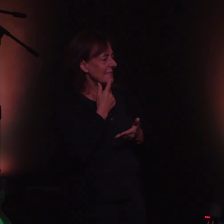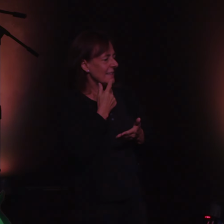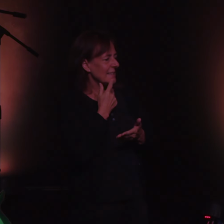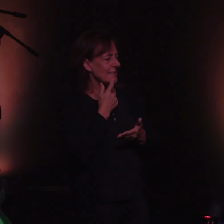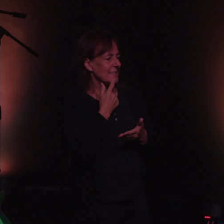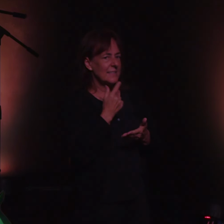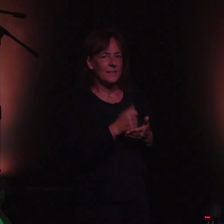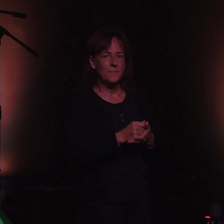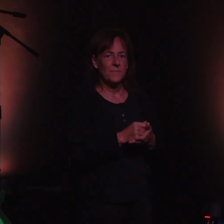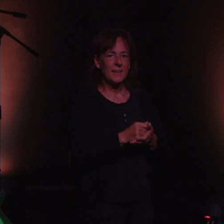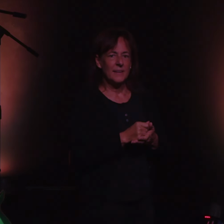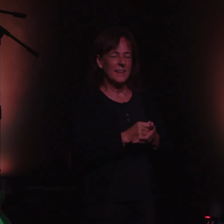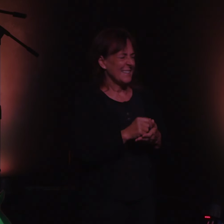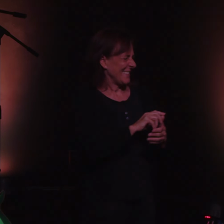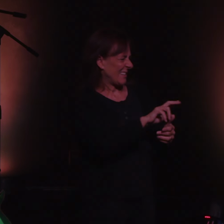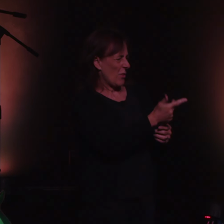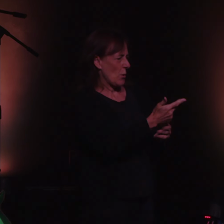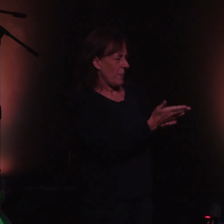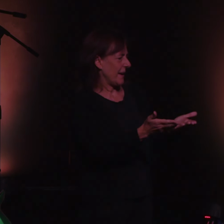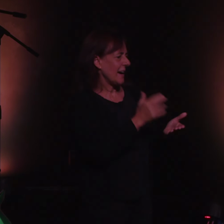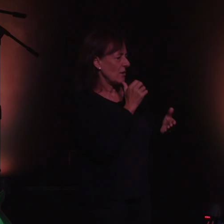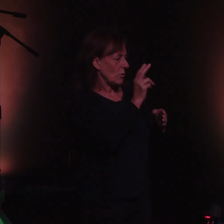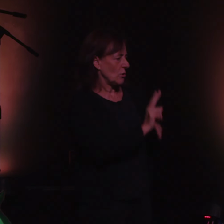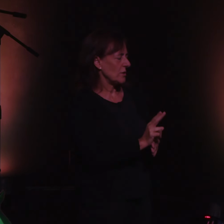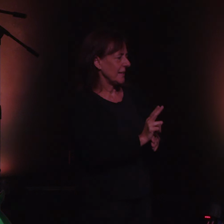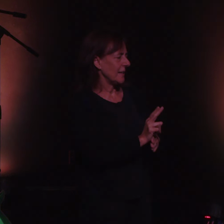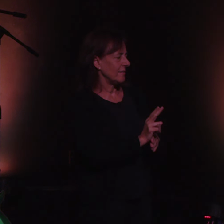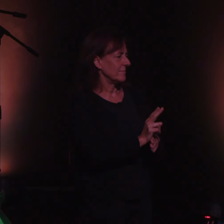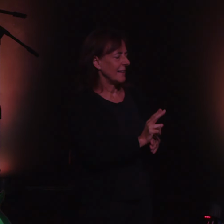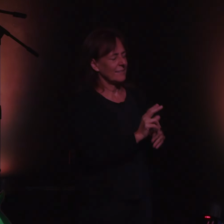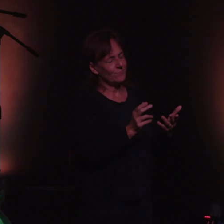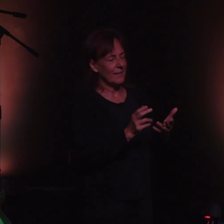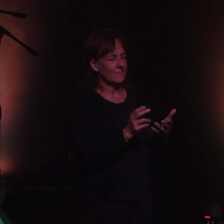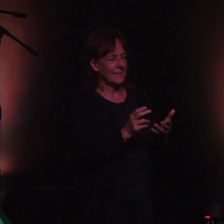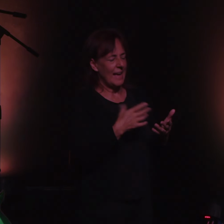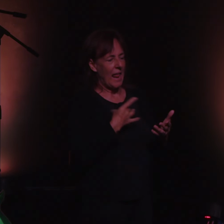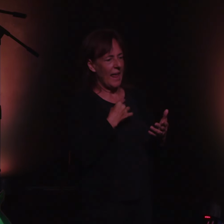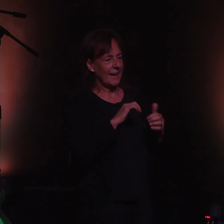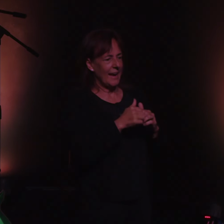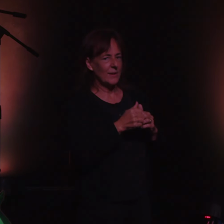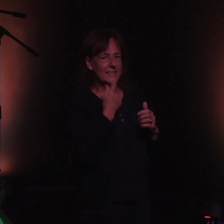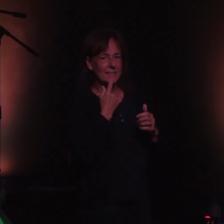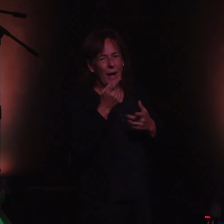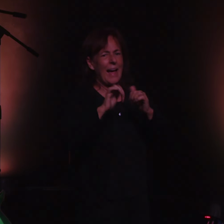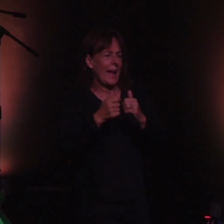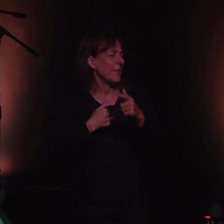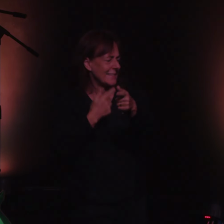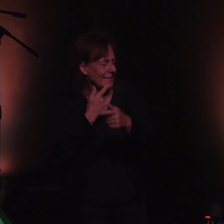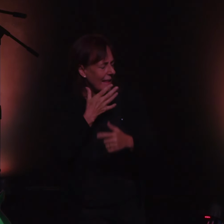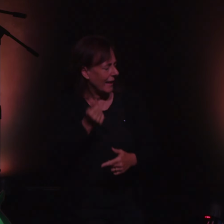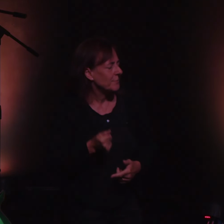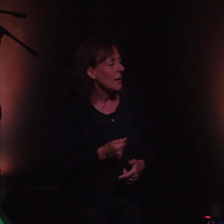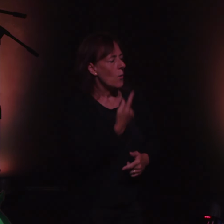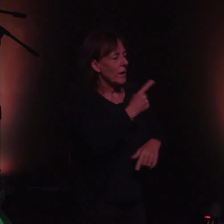reading NIV, which is like a third thing that I don't usually do. I'm always usually NLT, but I actually like the way NIV says this one. So anyway, on